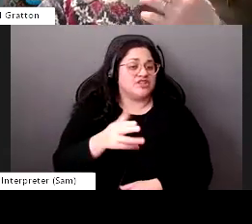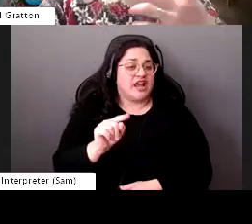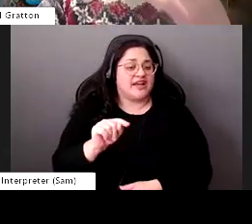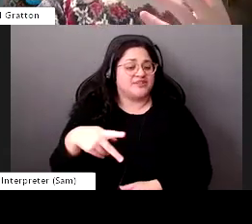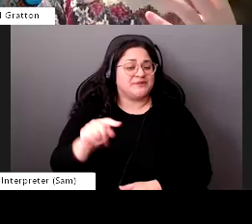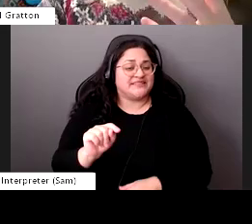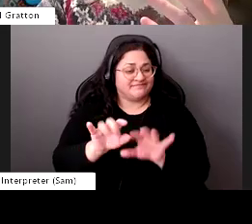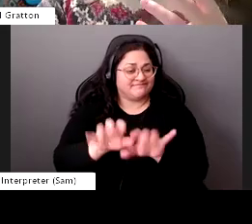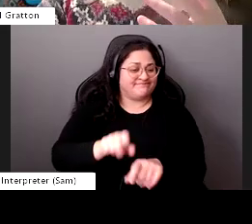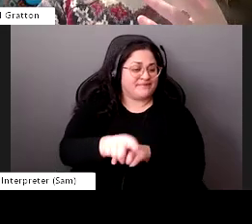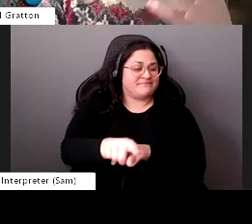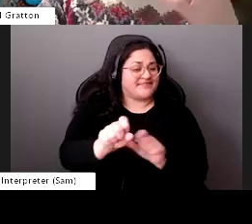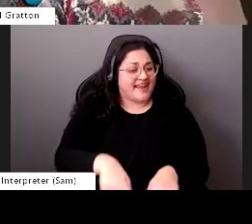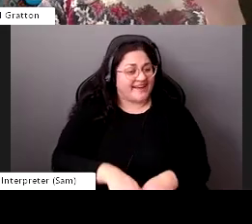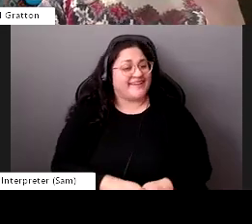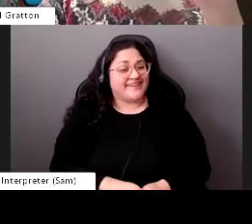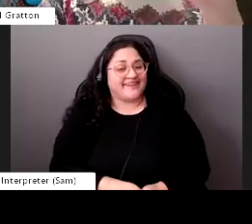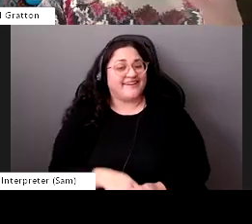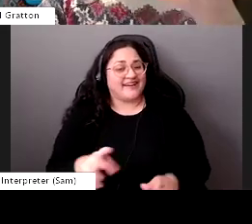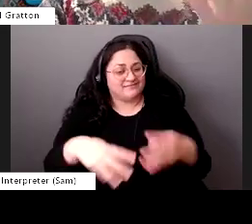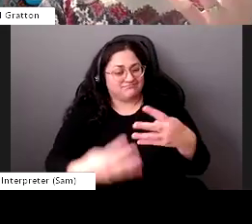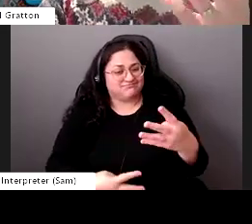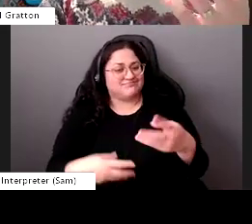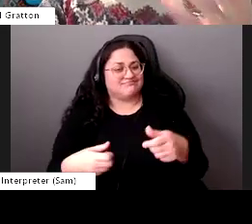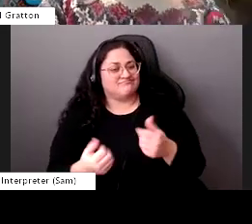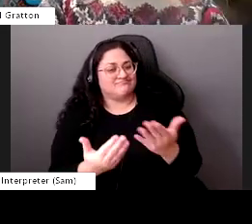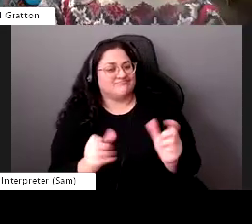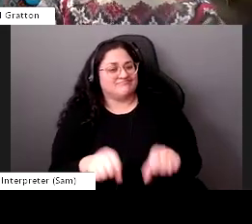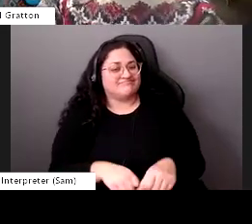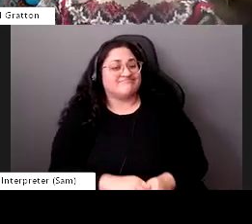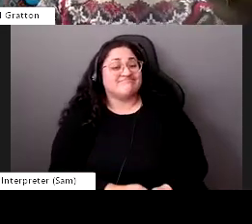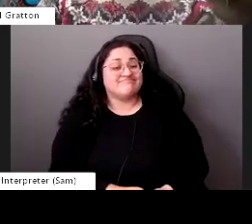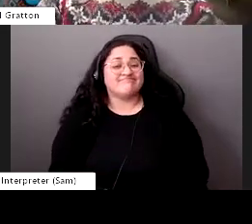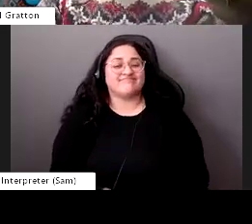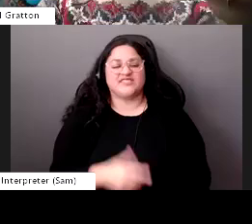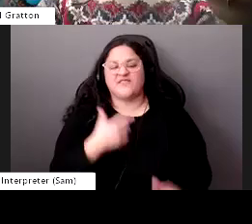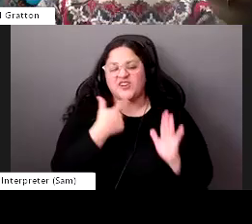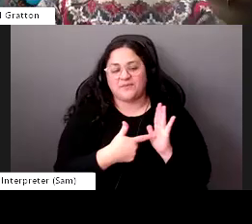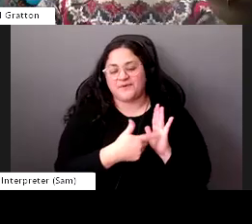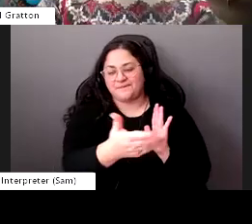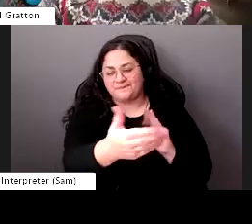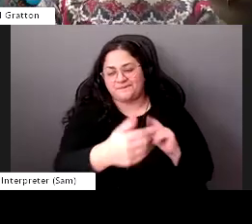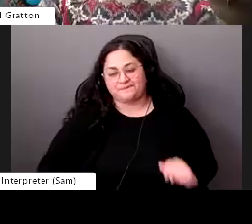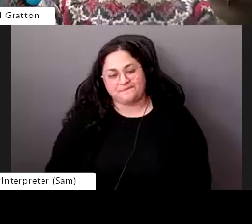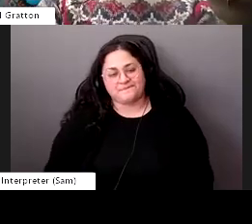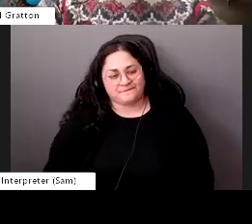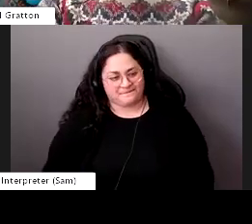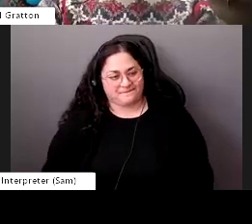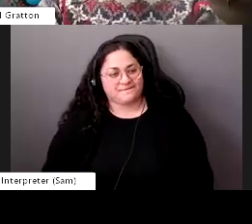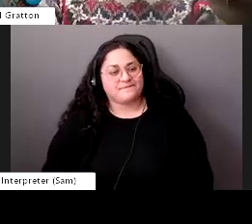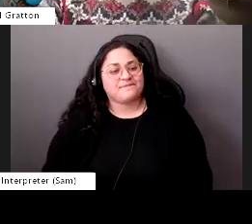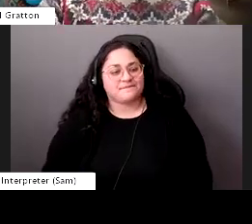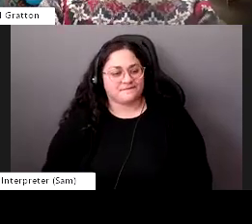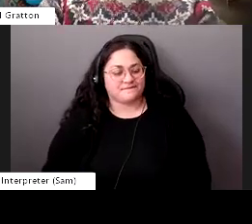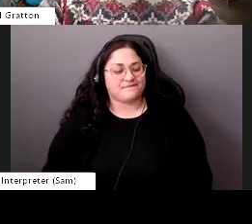here. So we'll pretend that I'm writing an email and I'm writing a holiday greeting to someone. So I'm going to say,